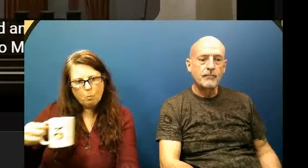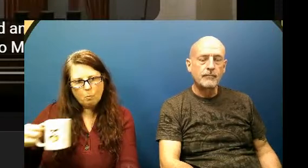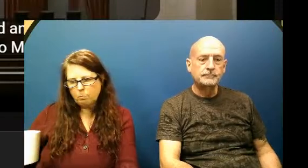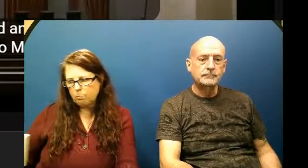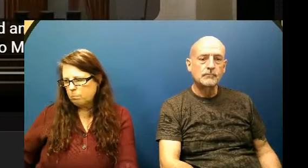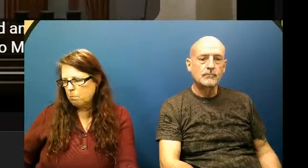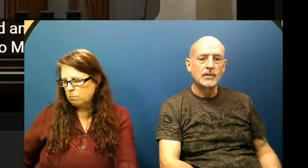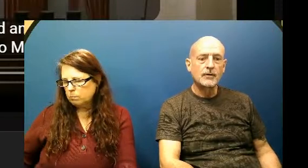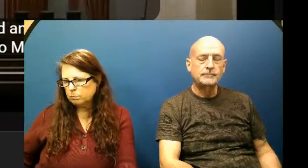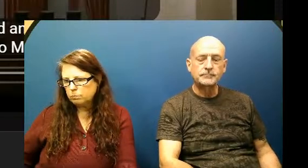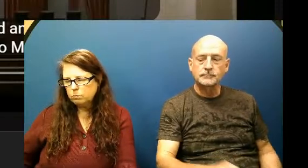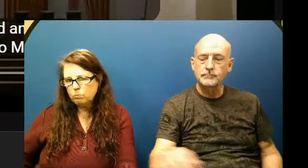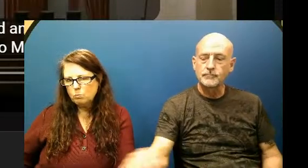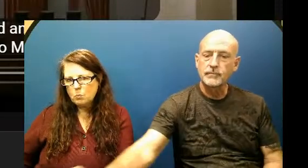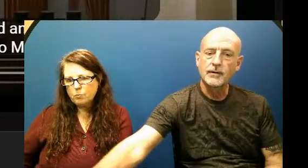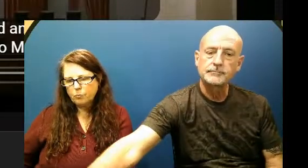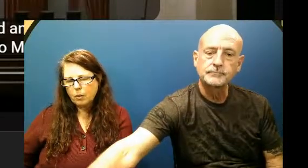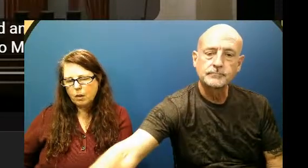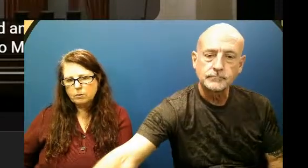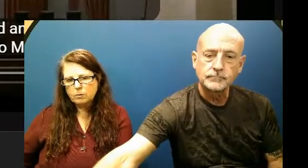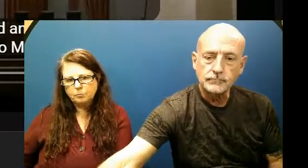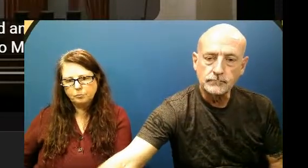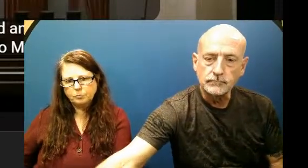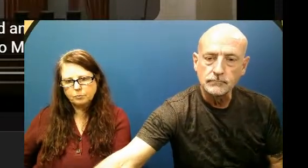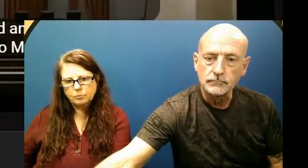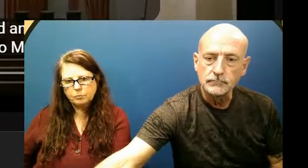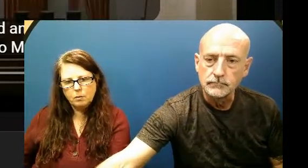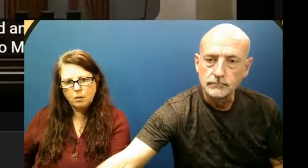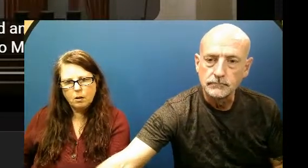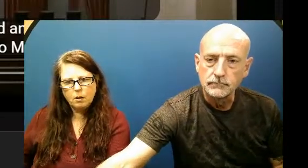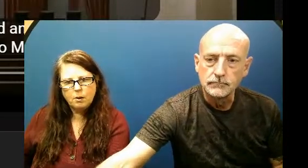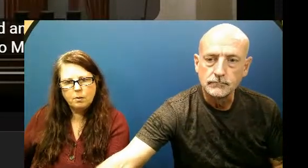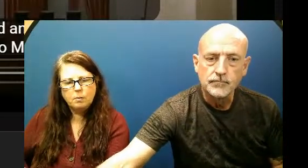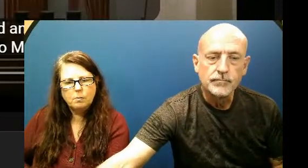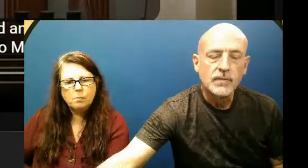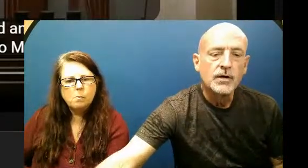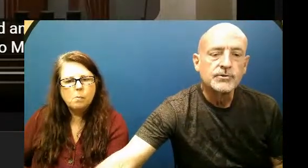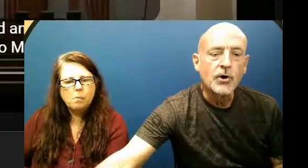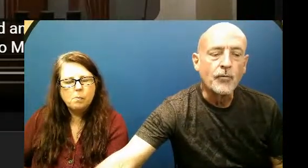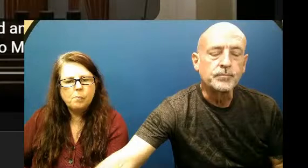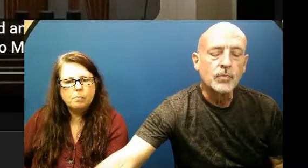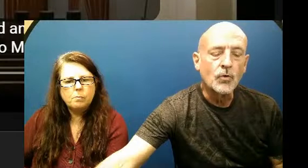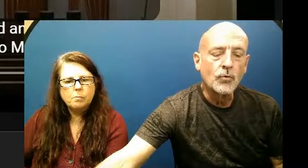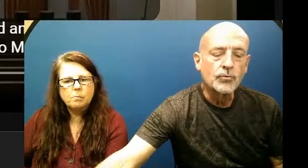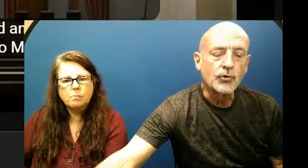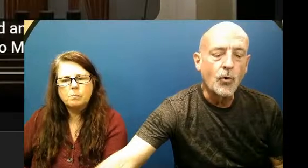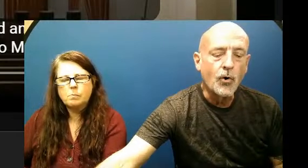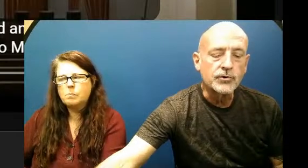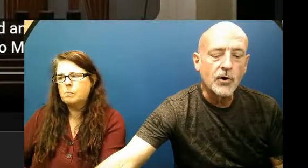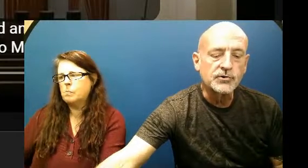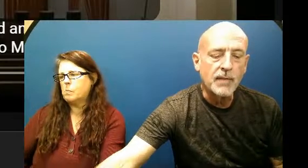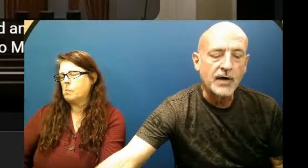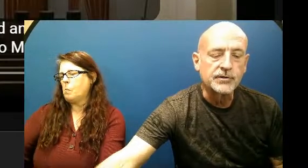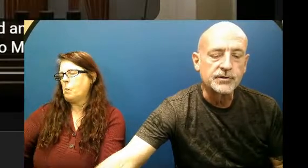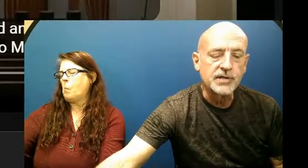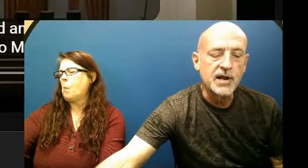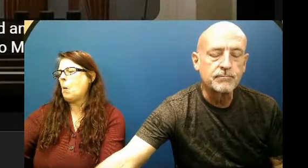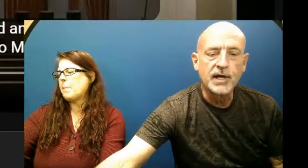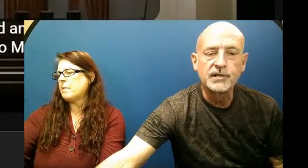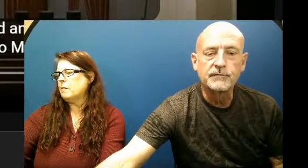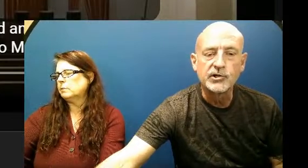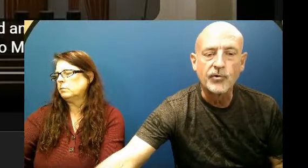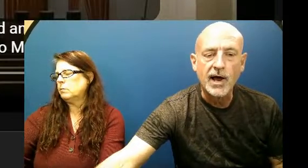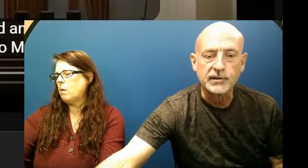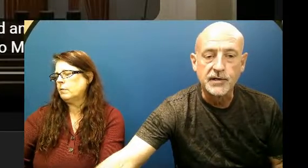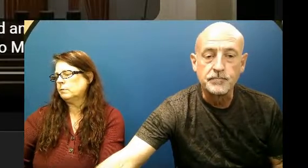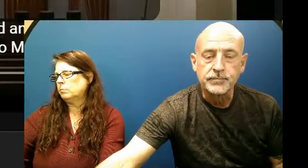it terrorism? Is it where our battleships are located? Justice Kavanaugh. So the court talks about the same